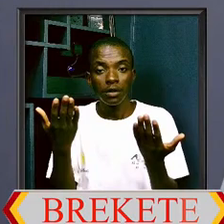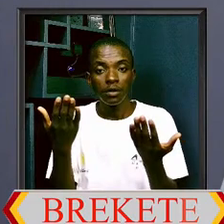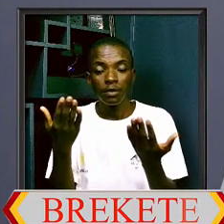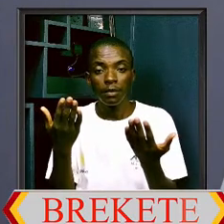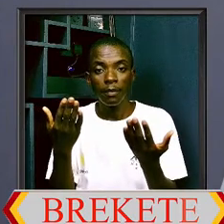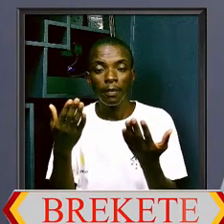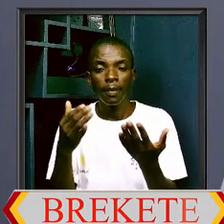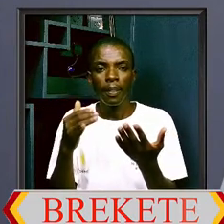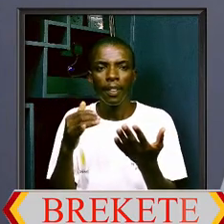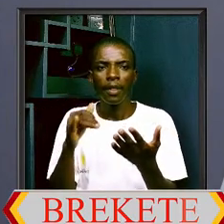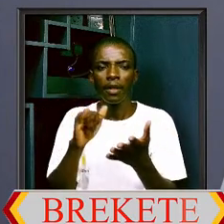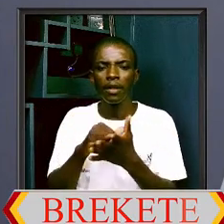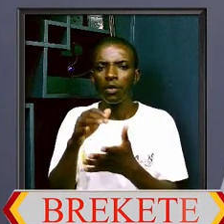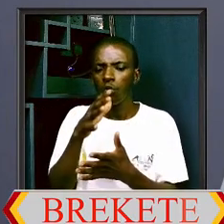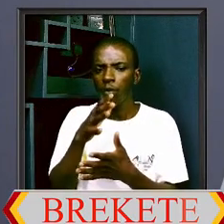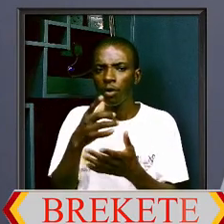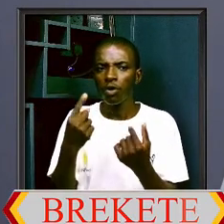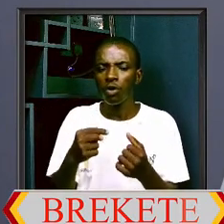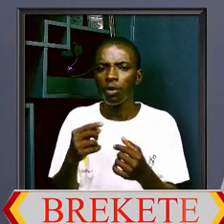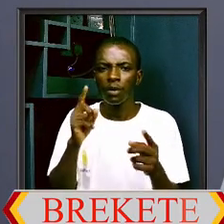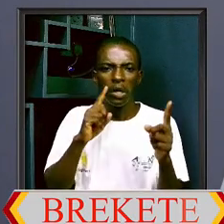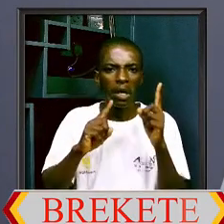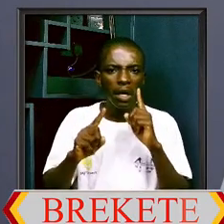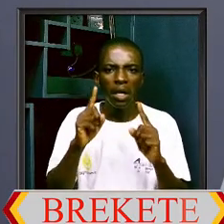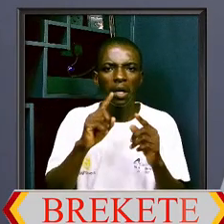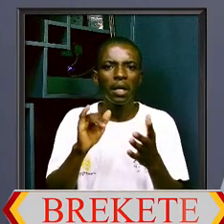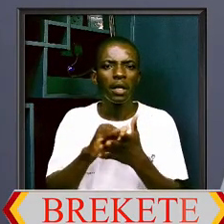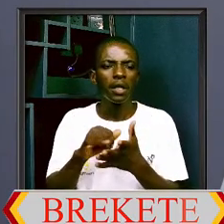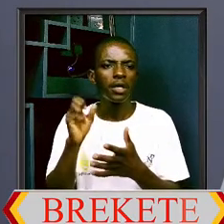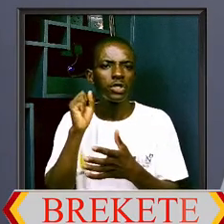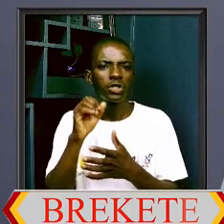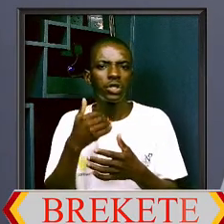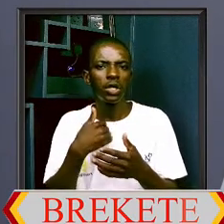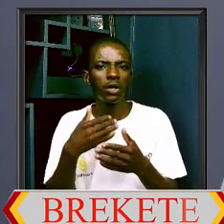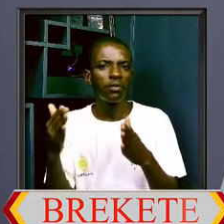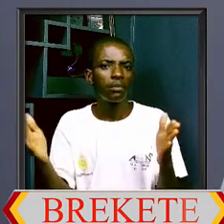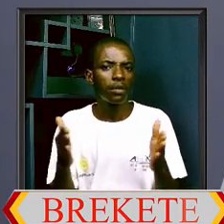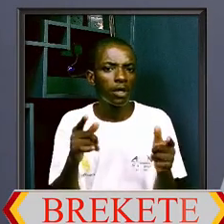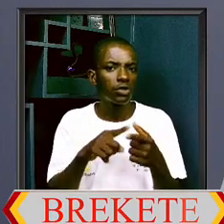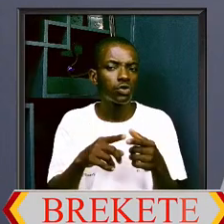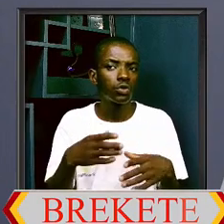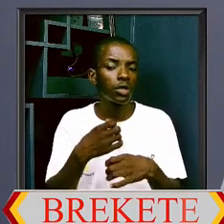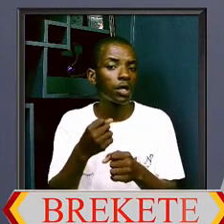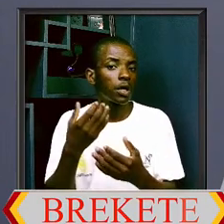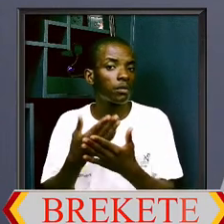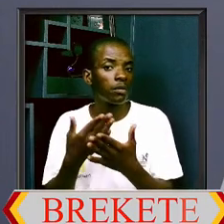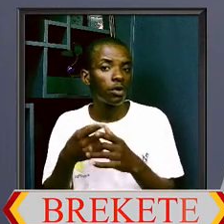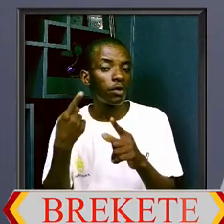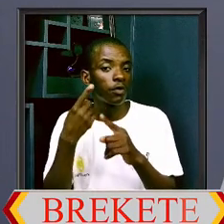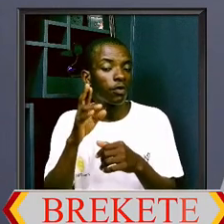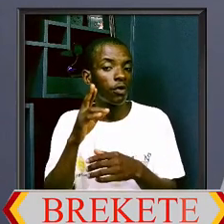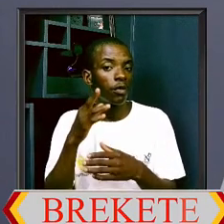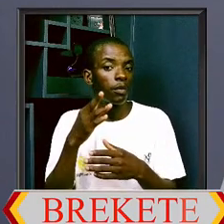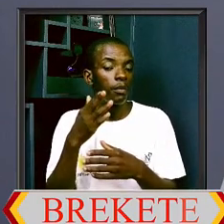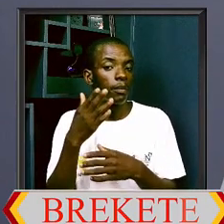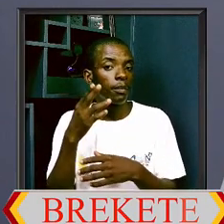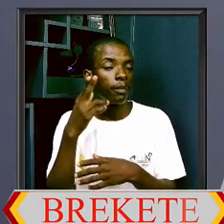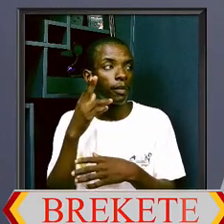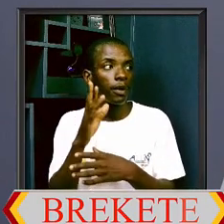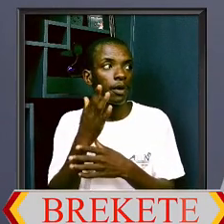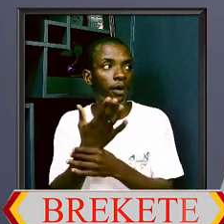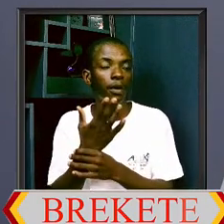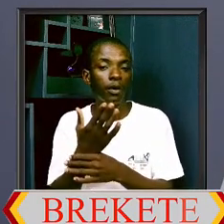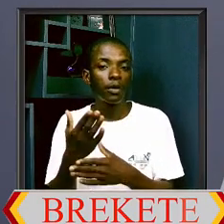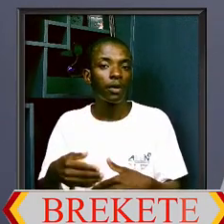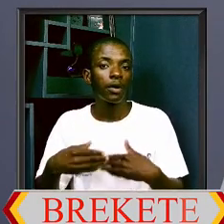president now woman come here they cry say now she and her husband plan to come collect money for for my hand